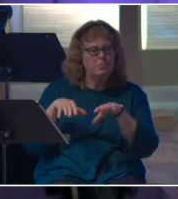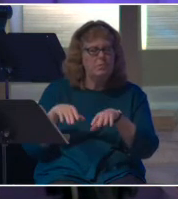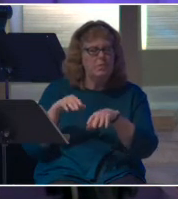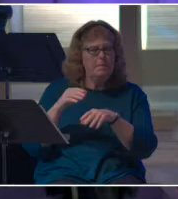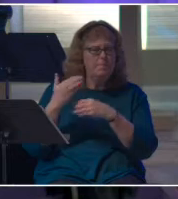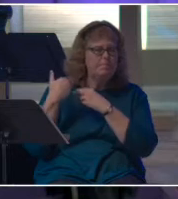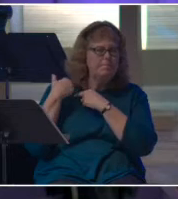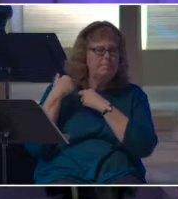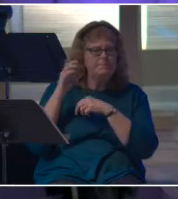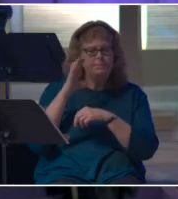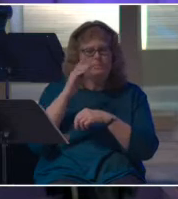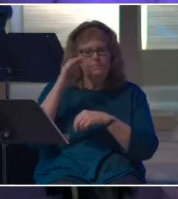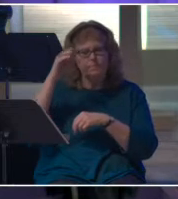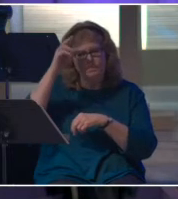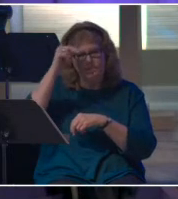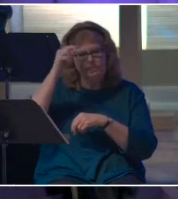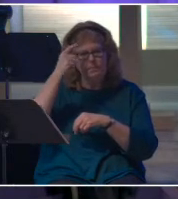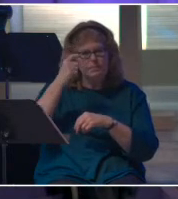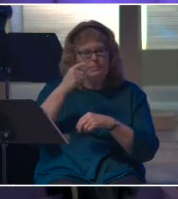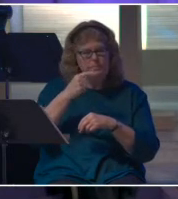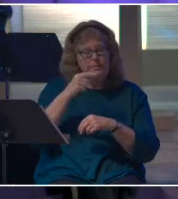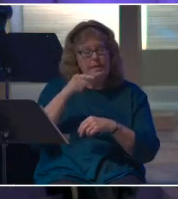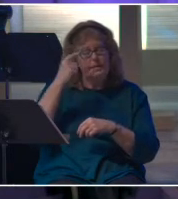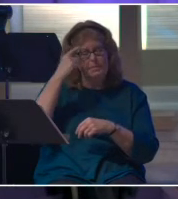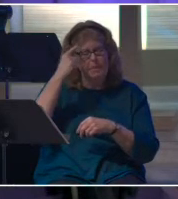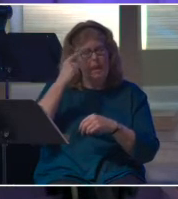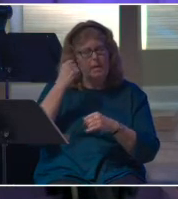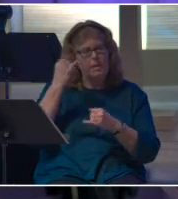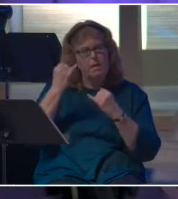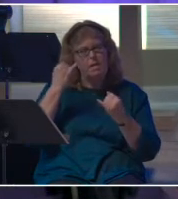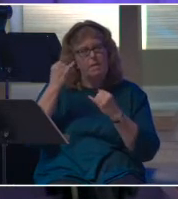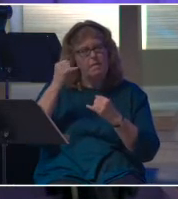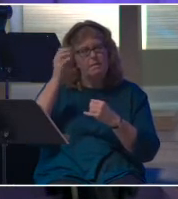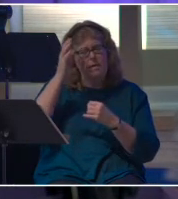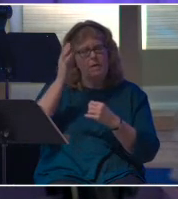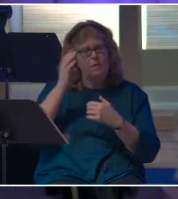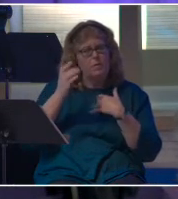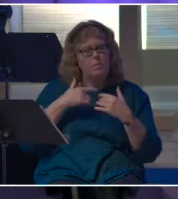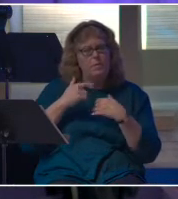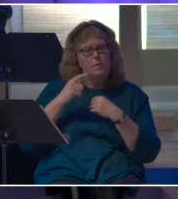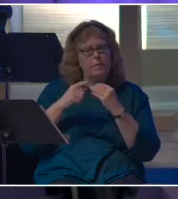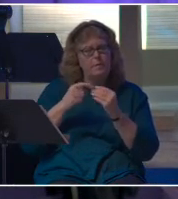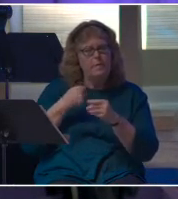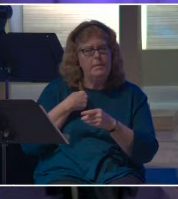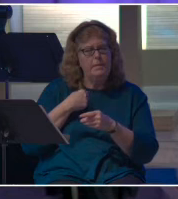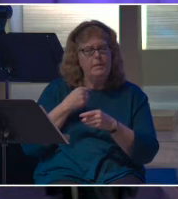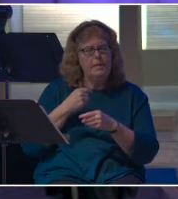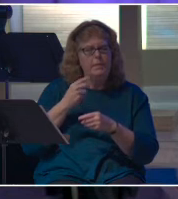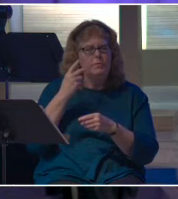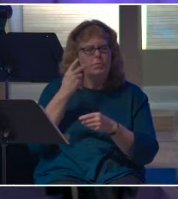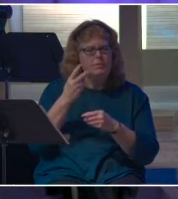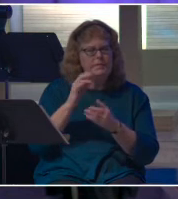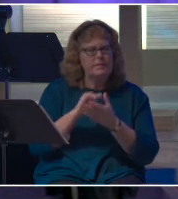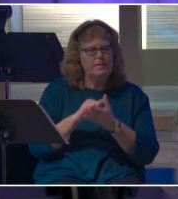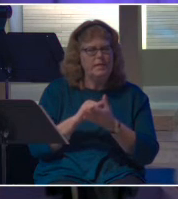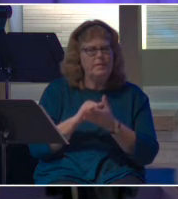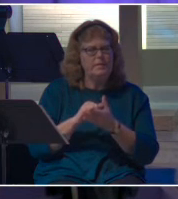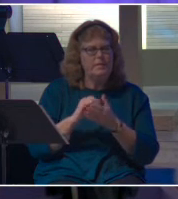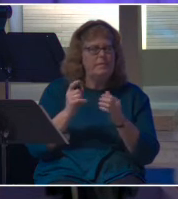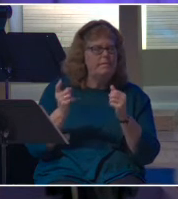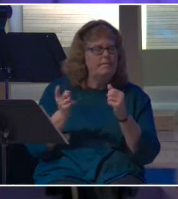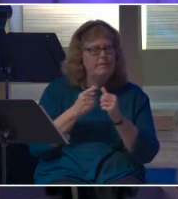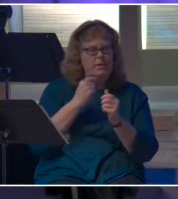job because he's inflated in his mind that his father is concerned about him. Do you see that? The